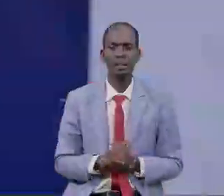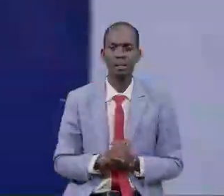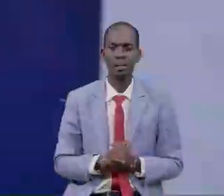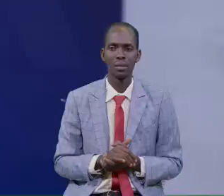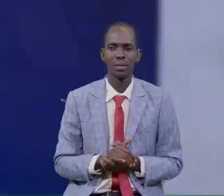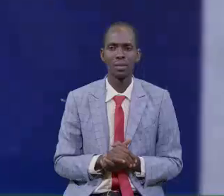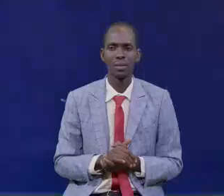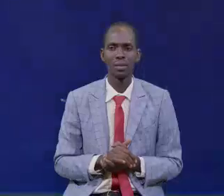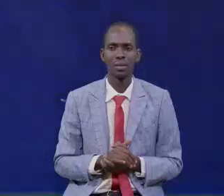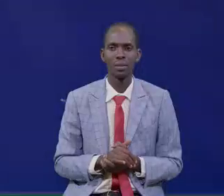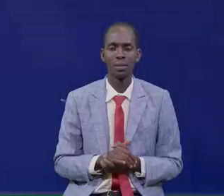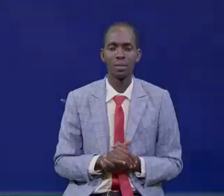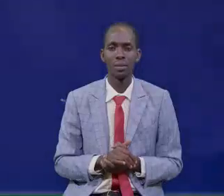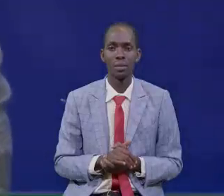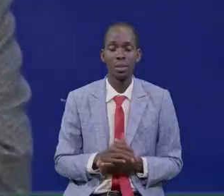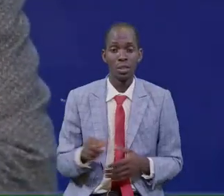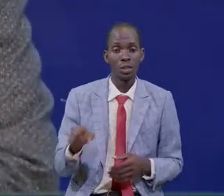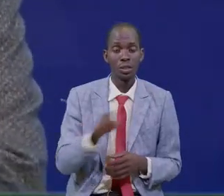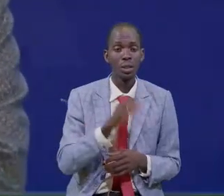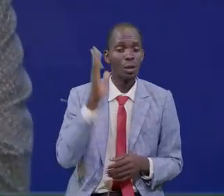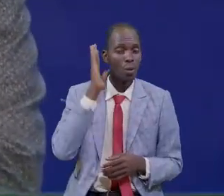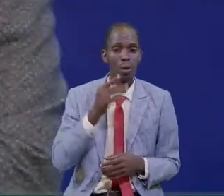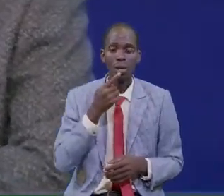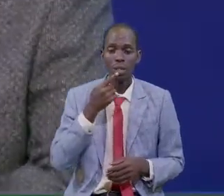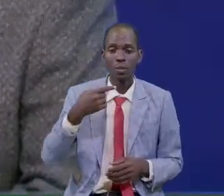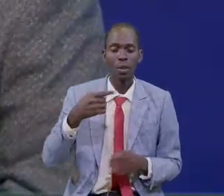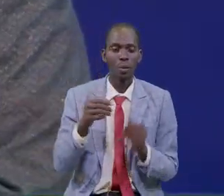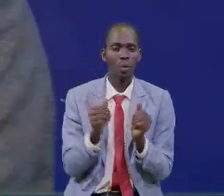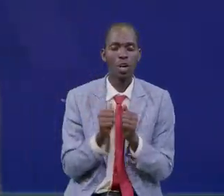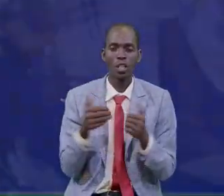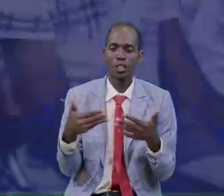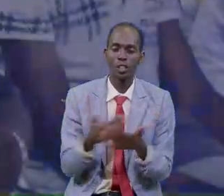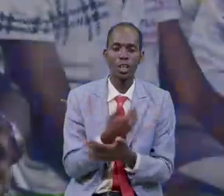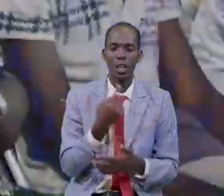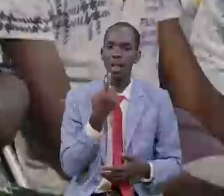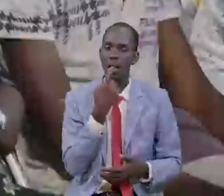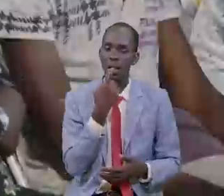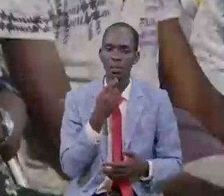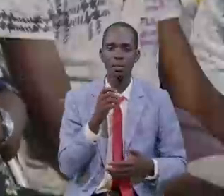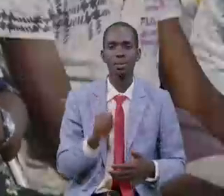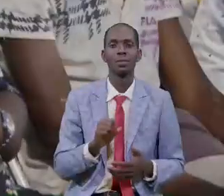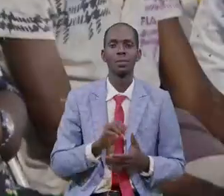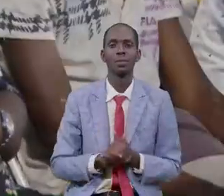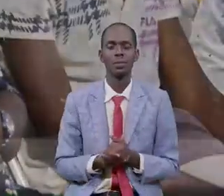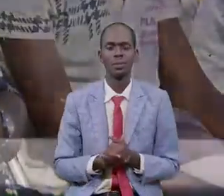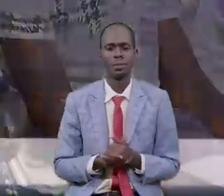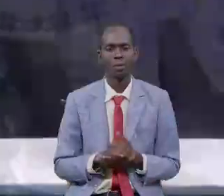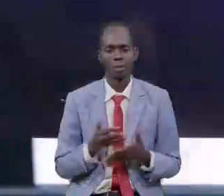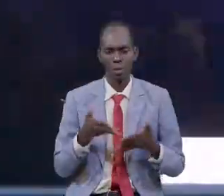They shall speak with new tongues. Hold on, let me explain to